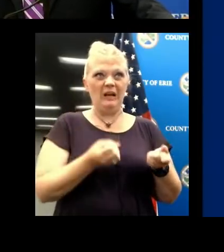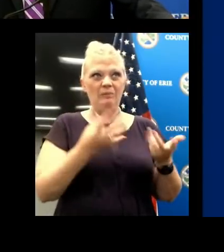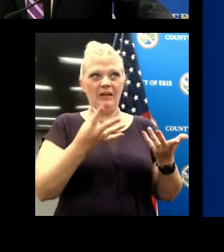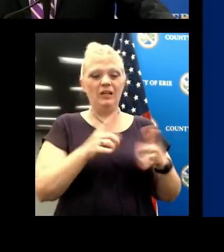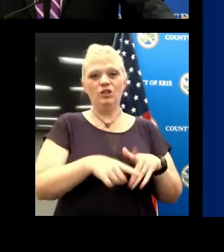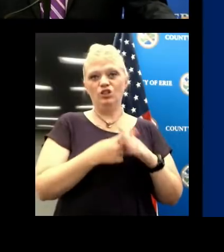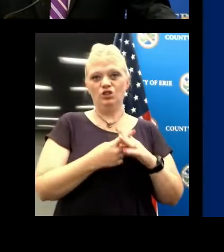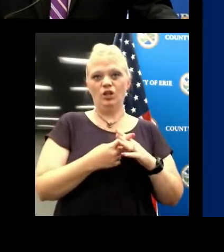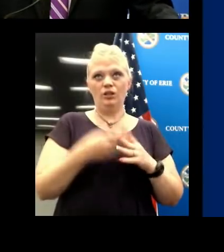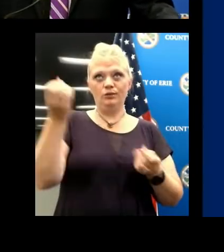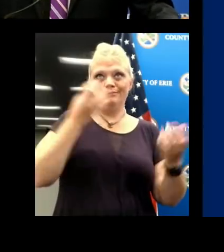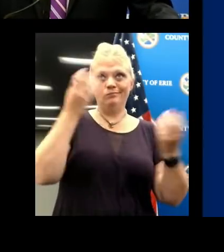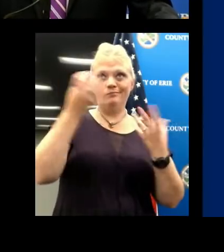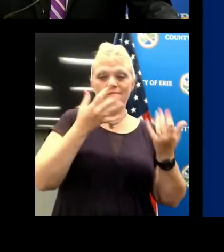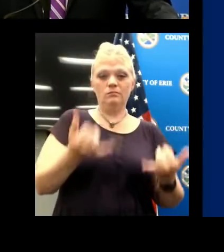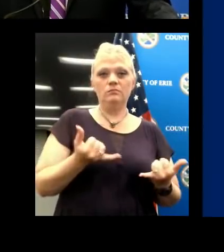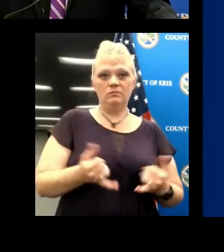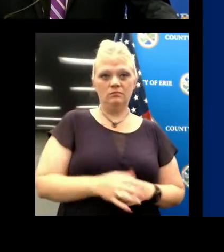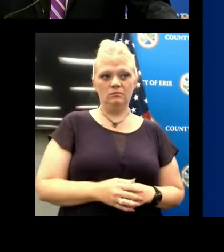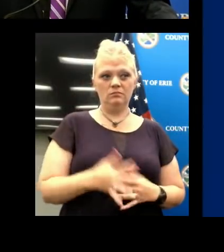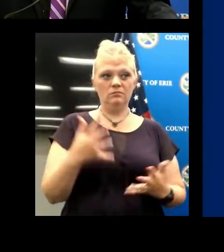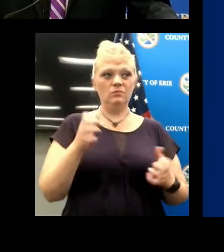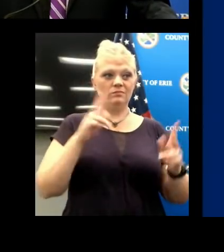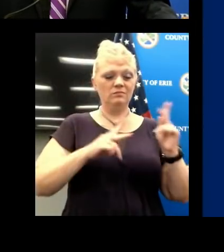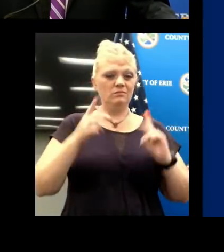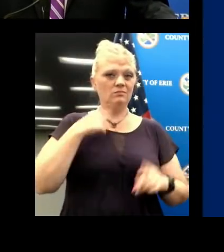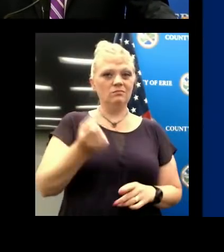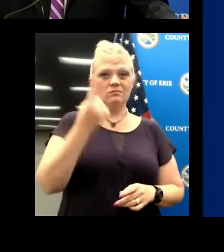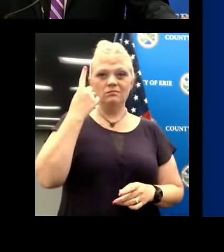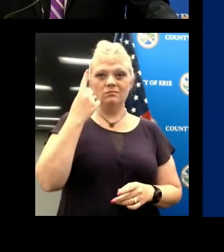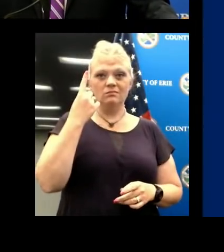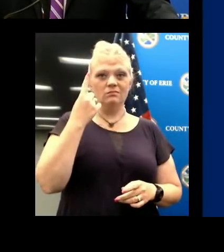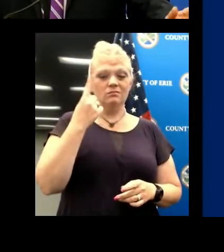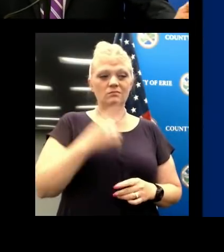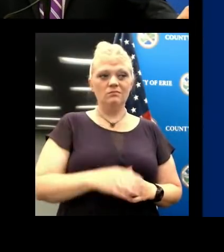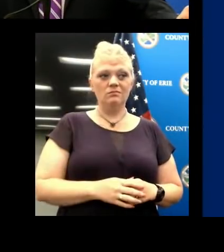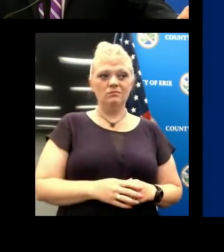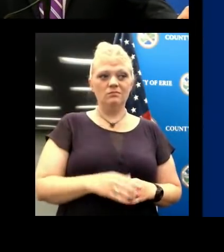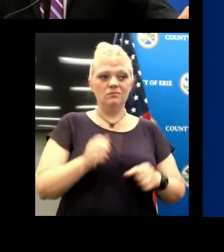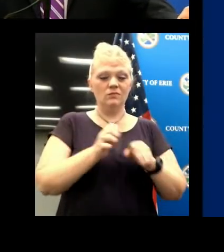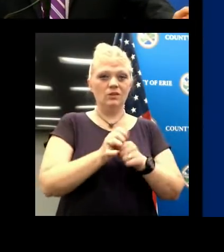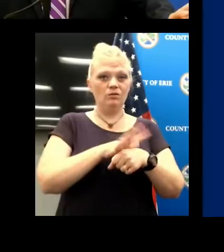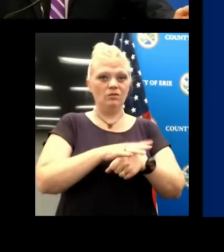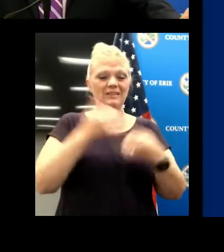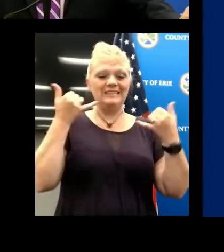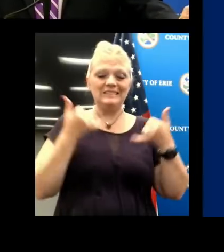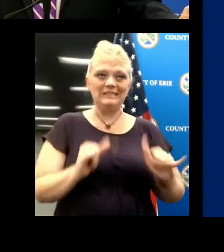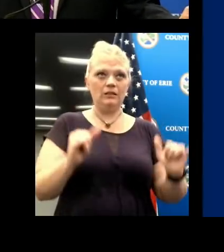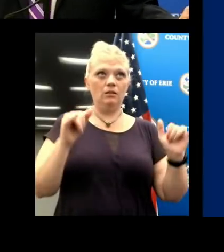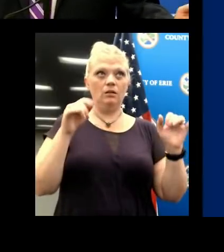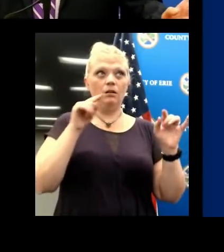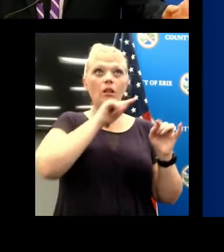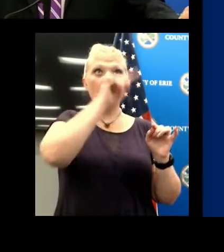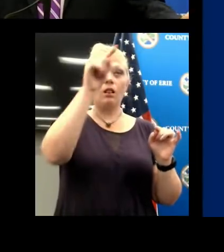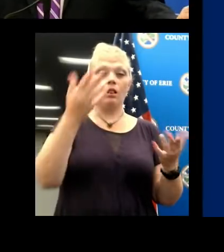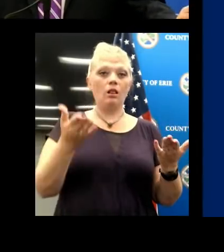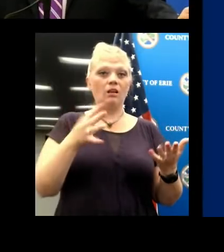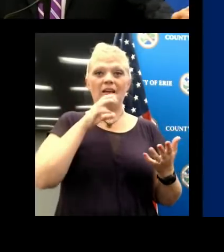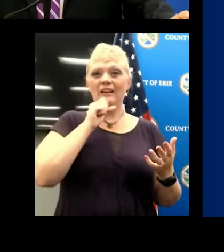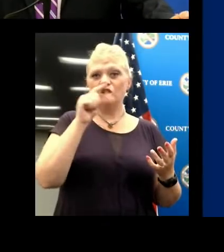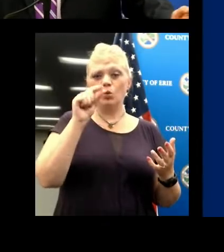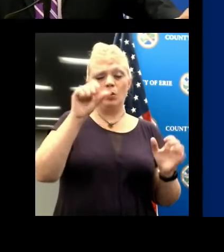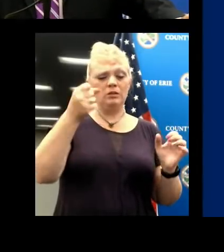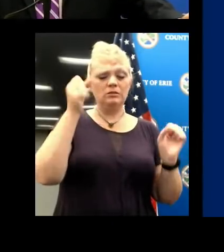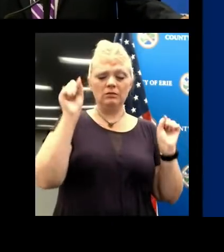now. And we just want the people to understand that coronavirus is still out there, and you can be in your 20s and you can get